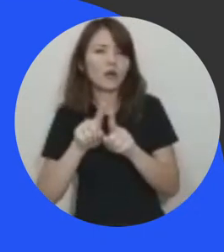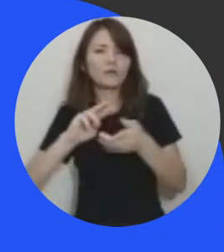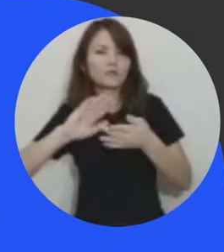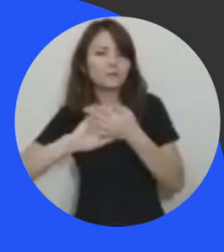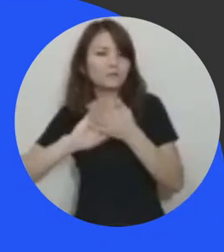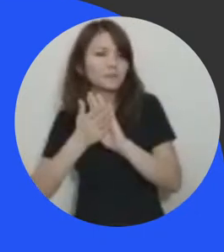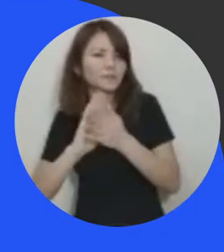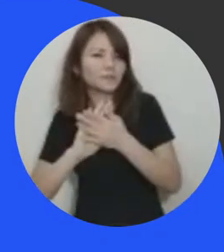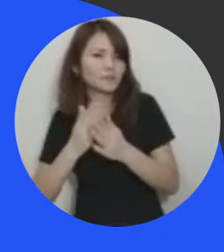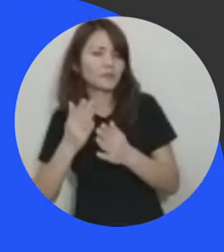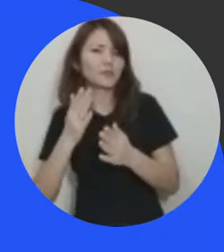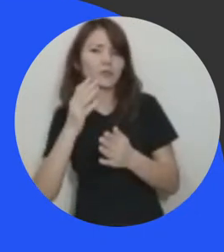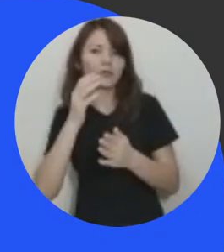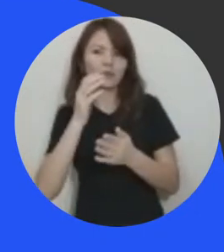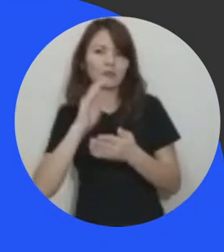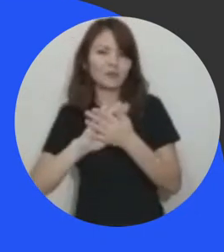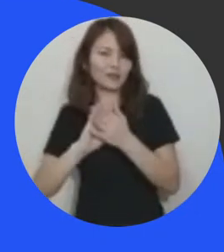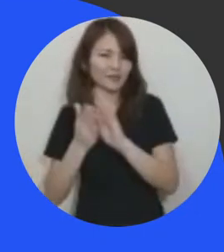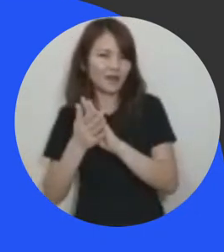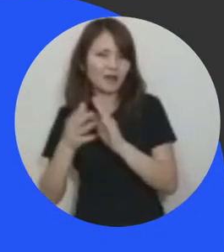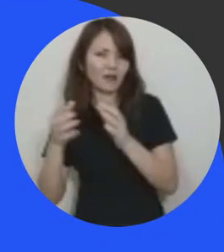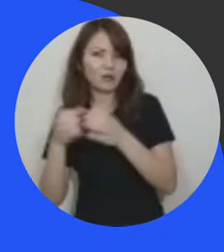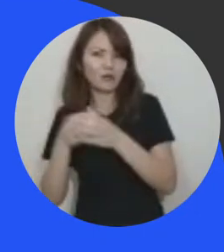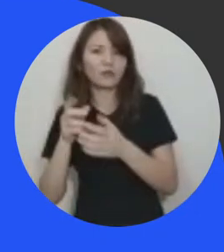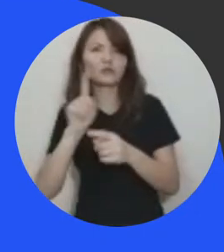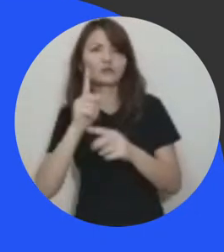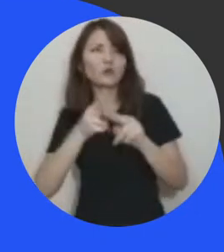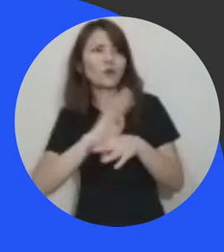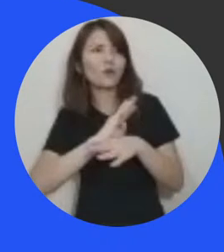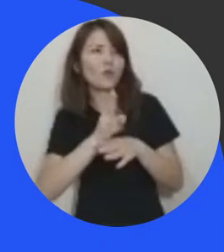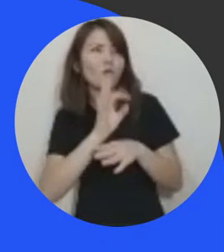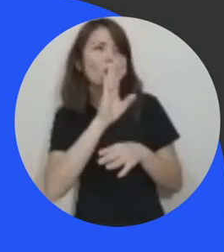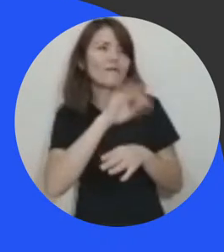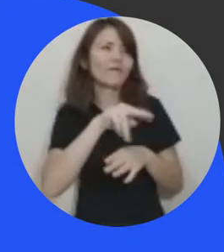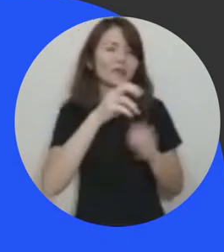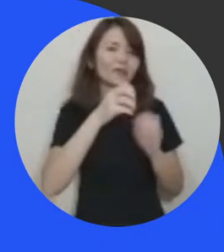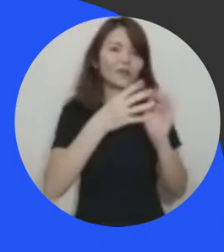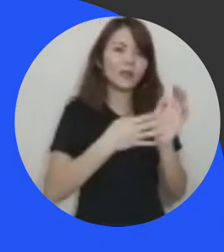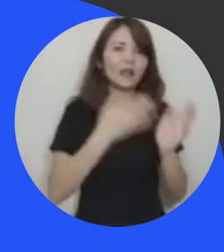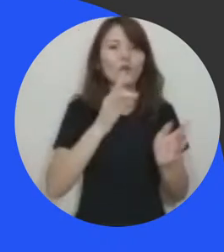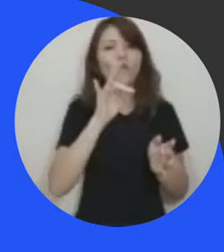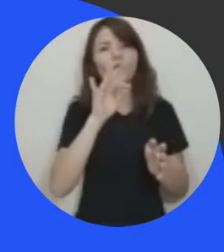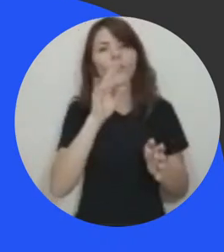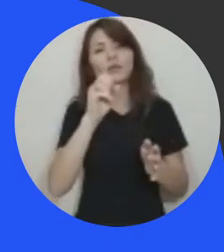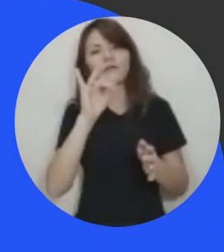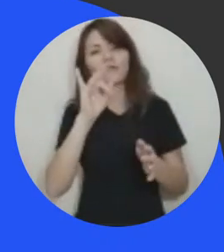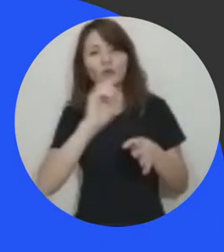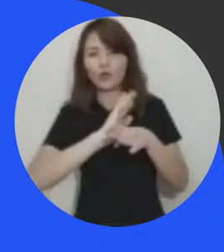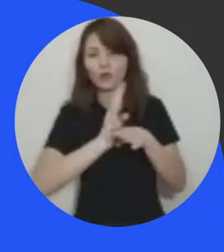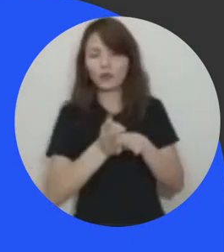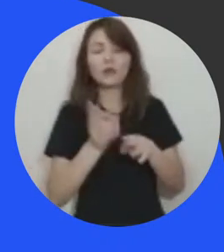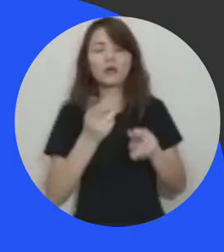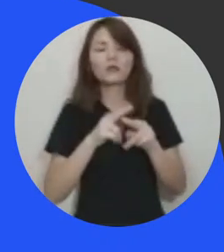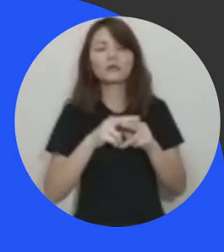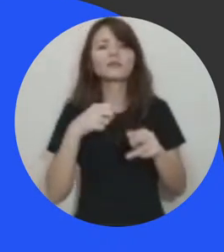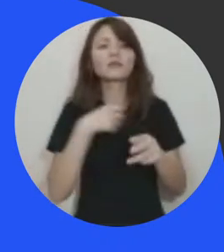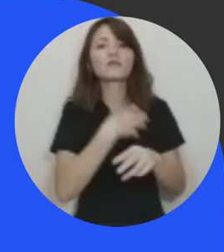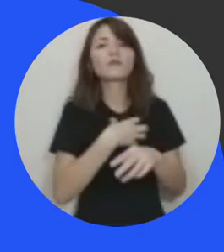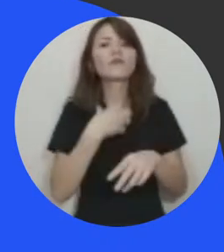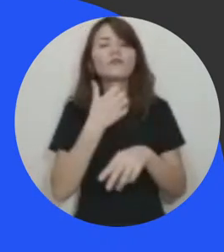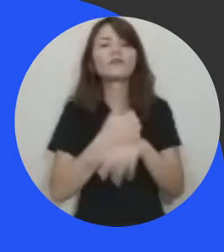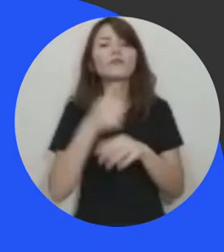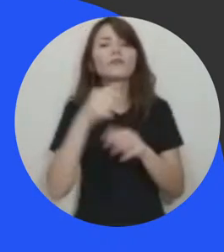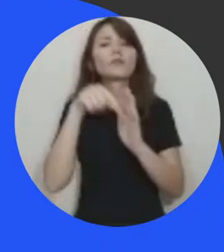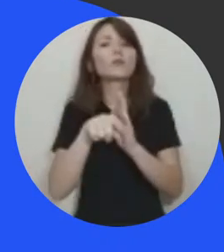wanted to cover off before we begin. So the first thing is that we've been doing a lot of work on the genomics of